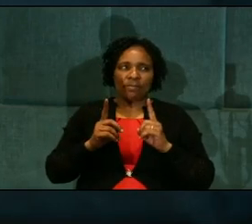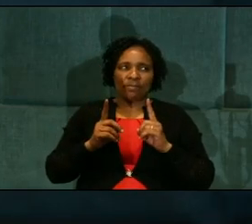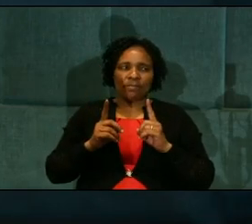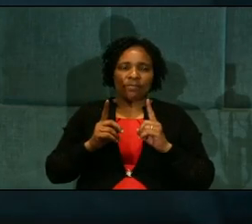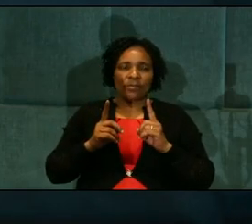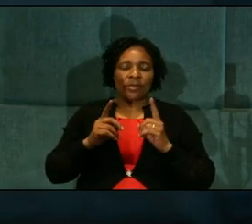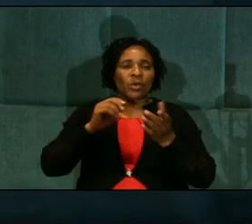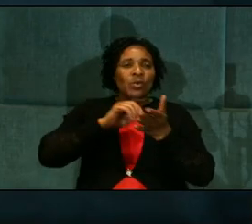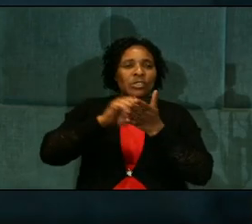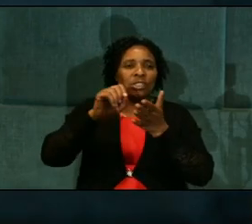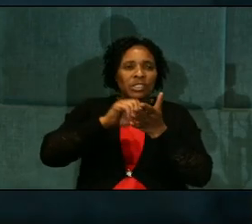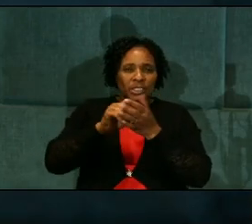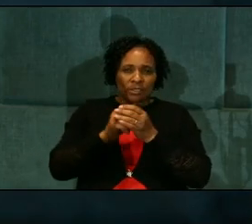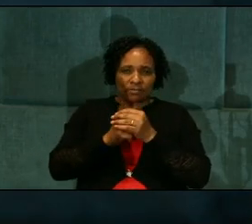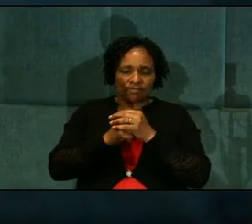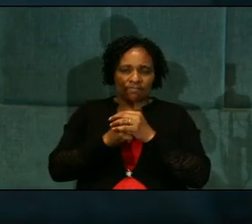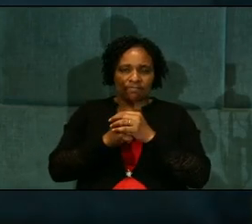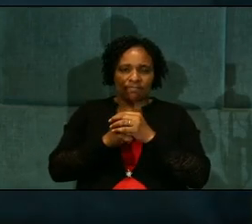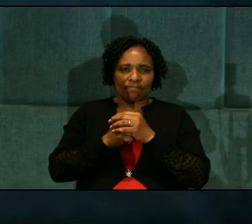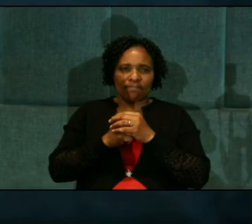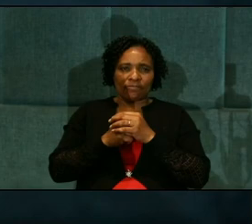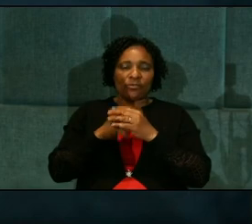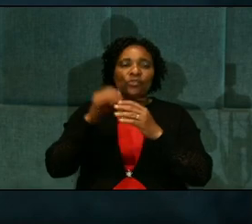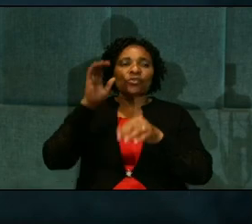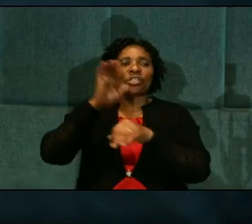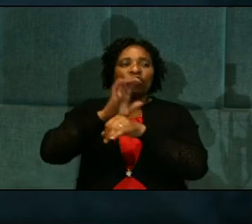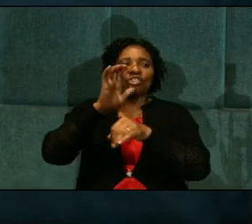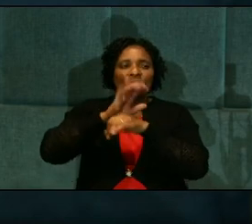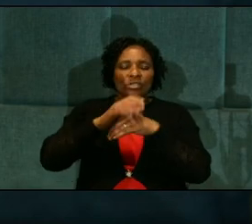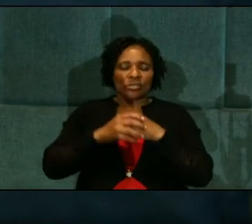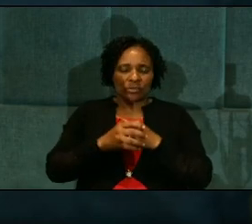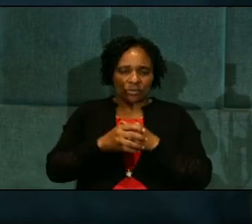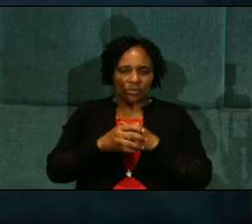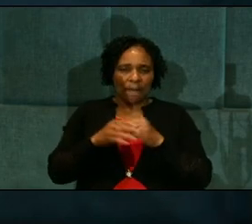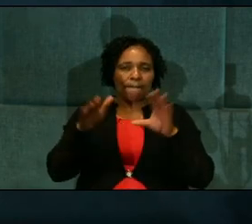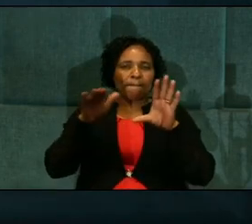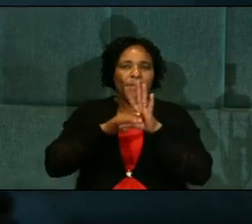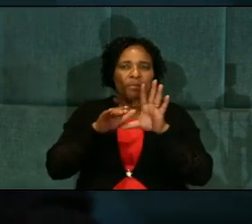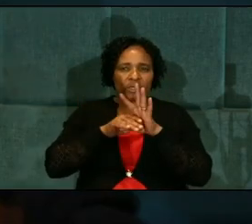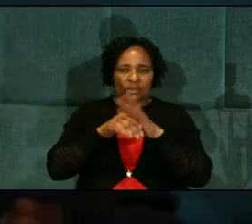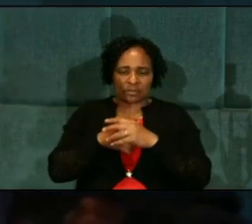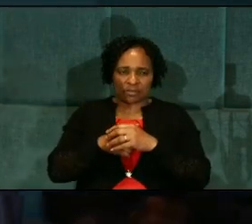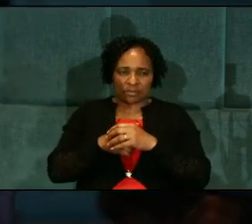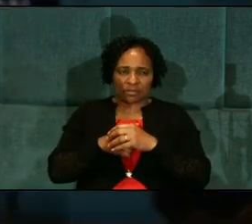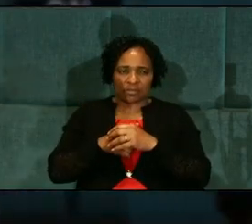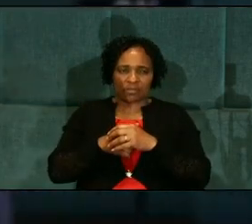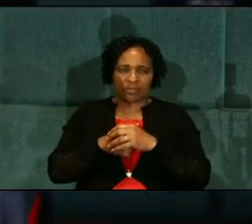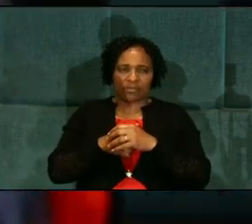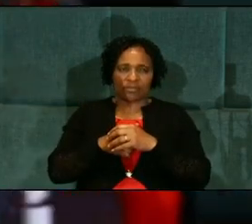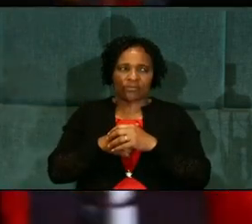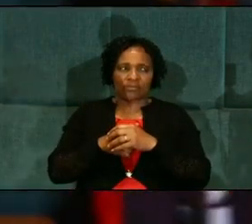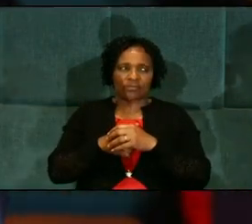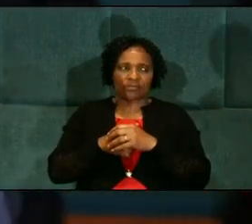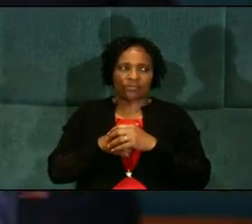It was written to the church members.